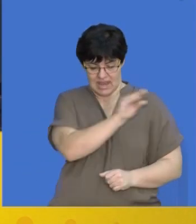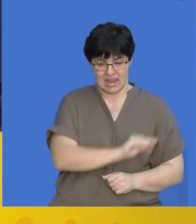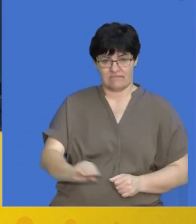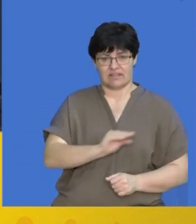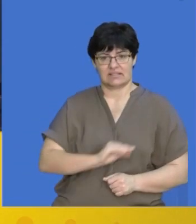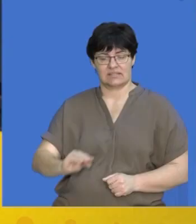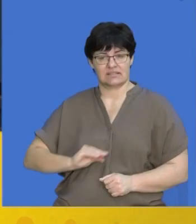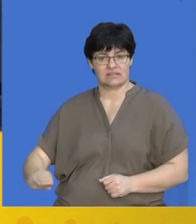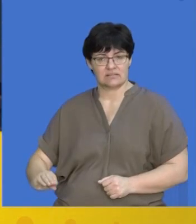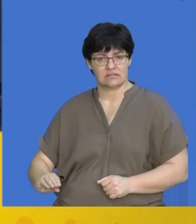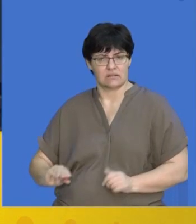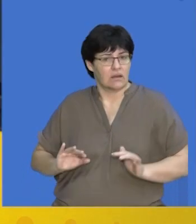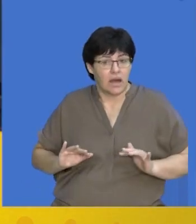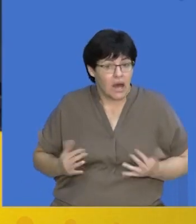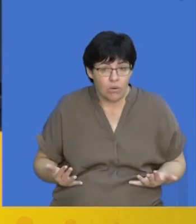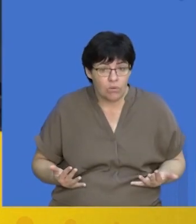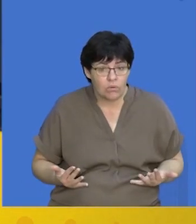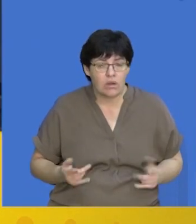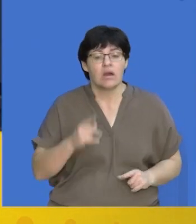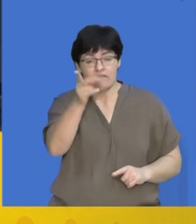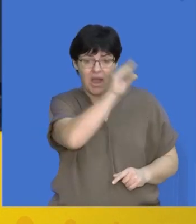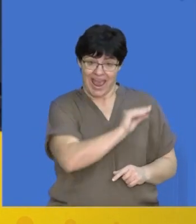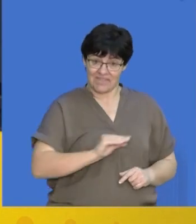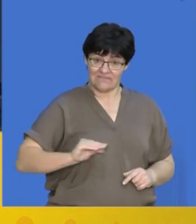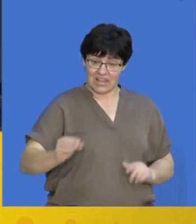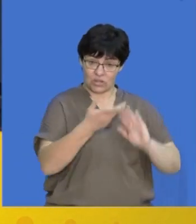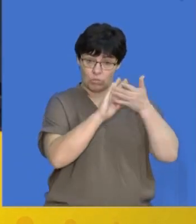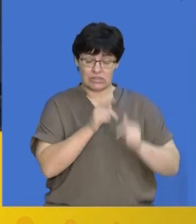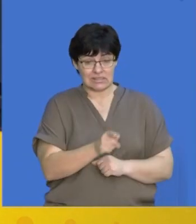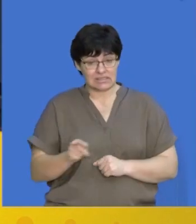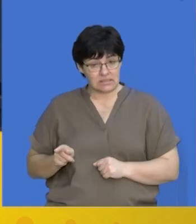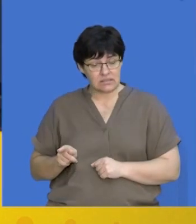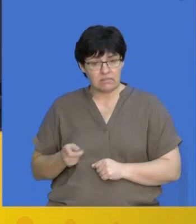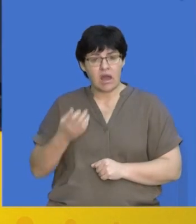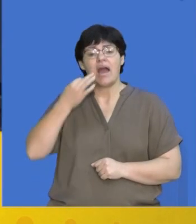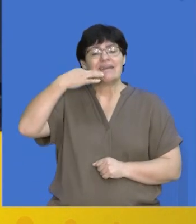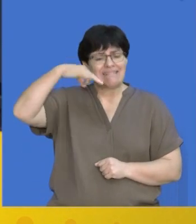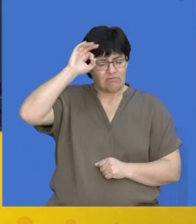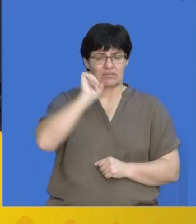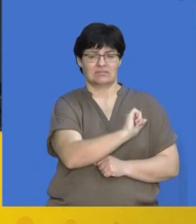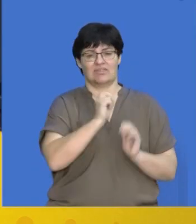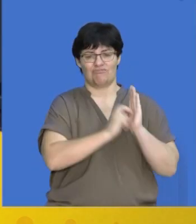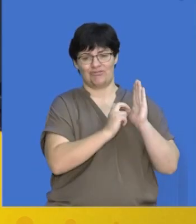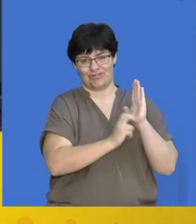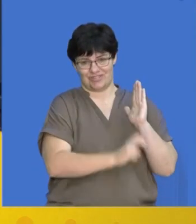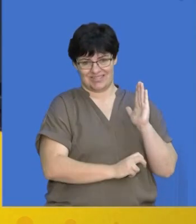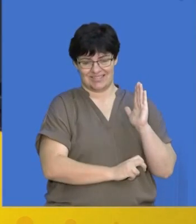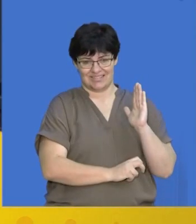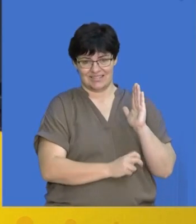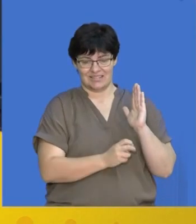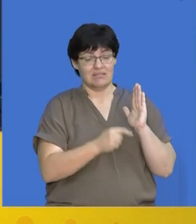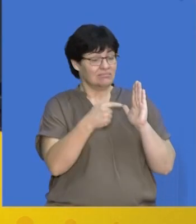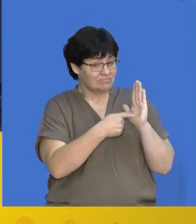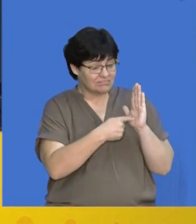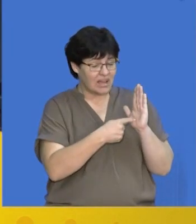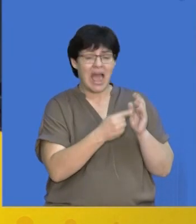How? Yes, guys, when you invest in communities, it's about government regulations. And government regulations deals